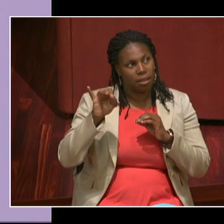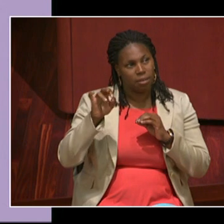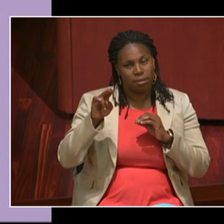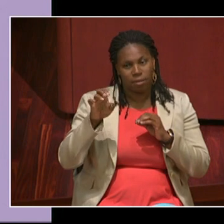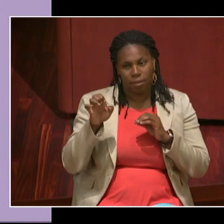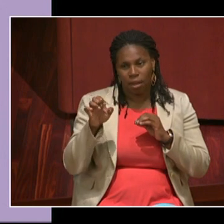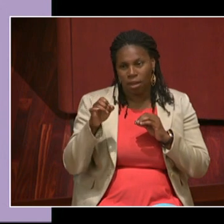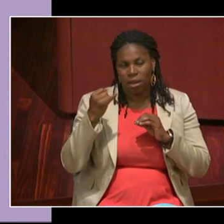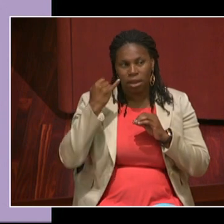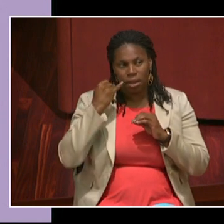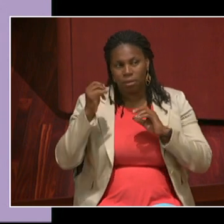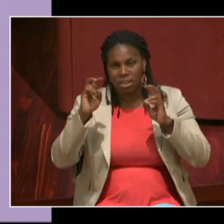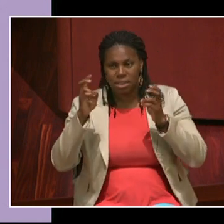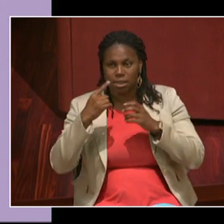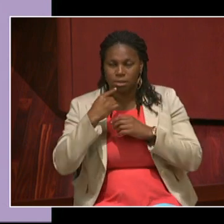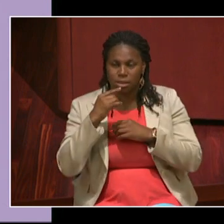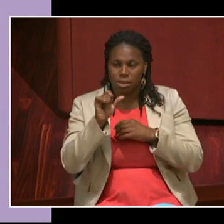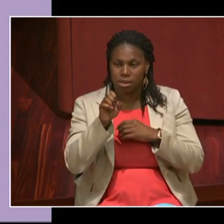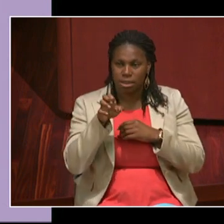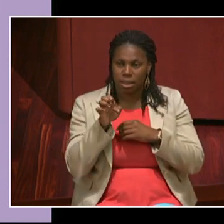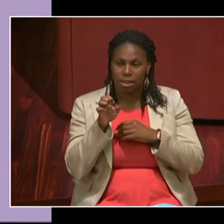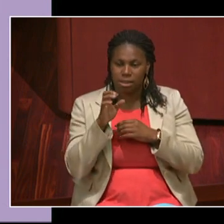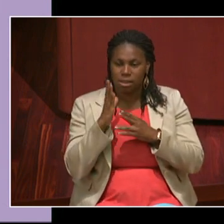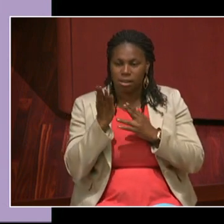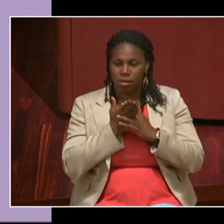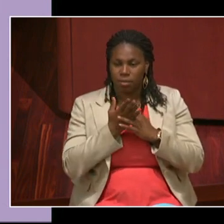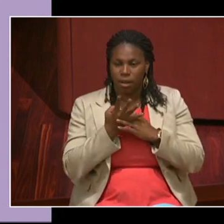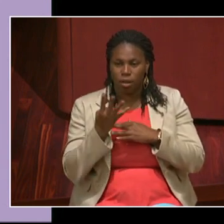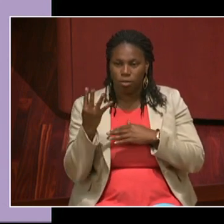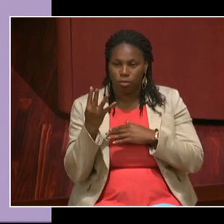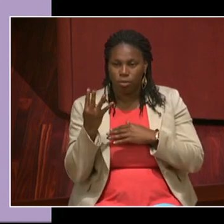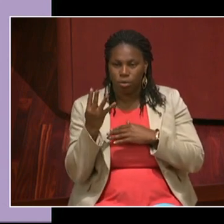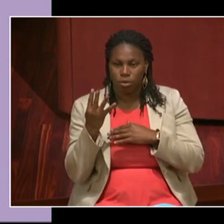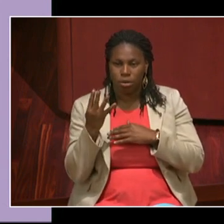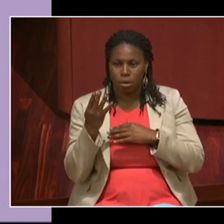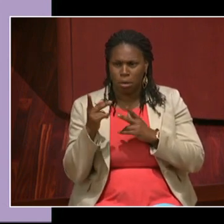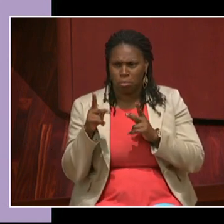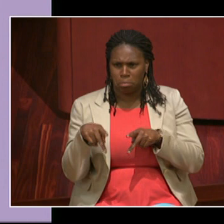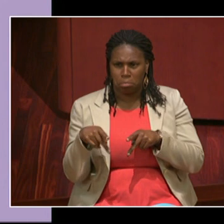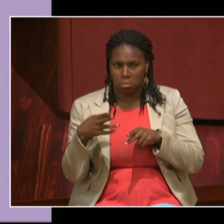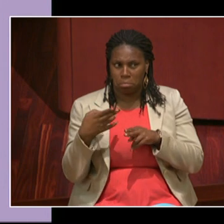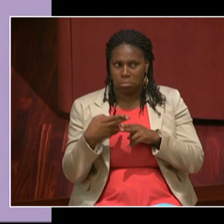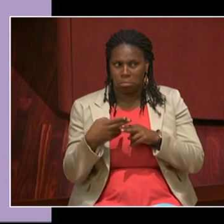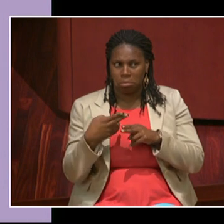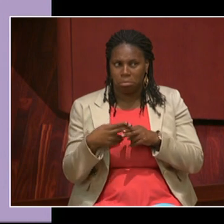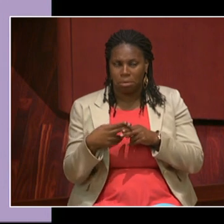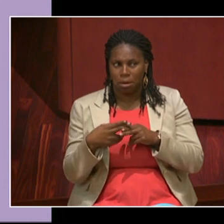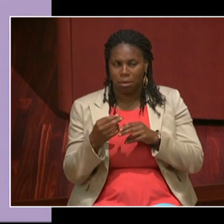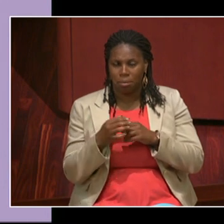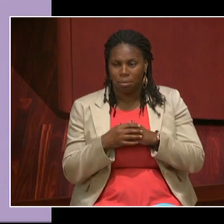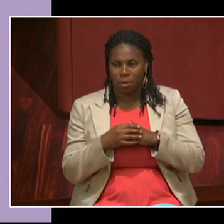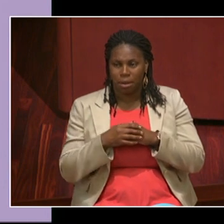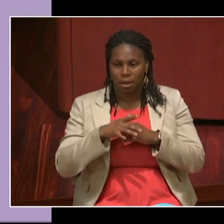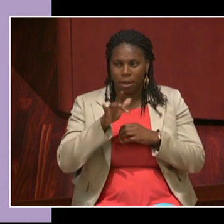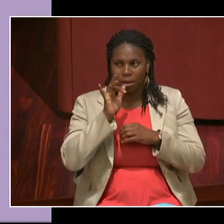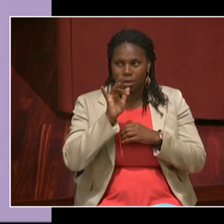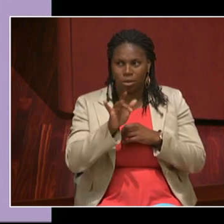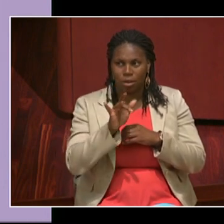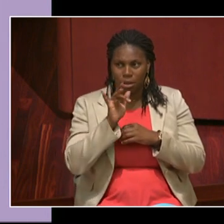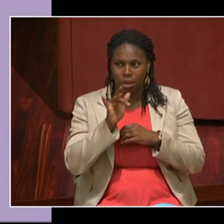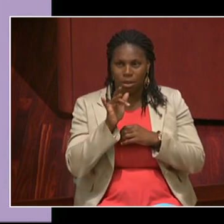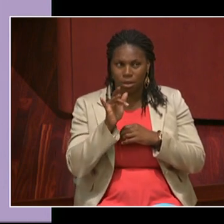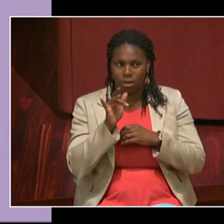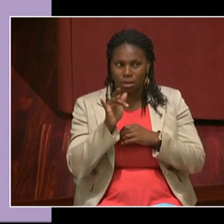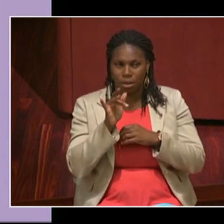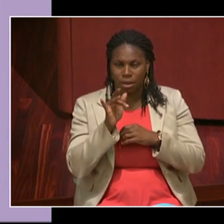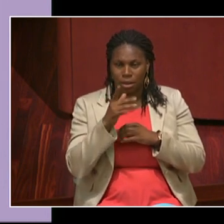the title says alien case file for the person's name, and, if you click on the link and you go